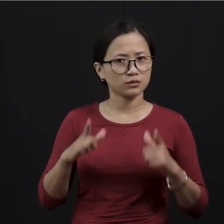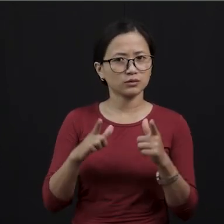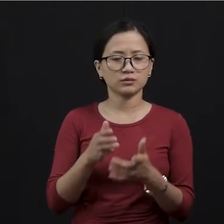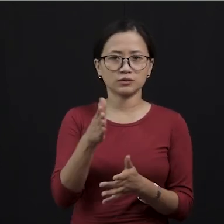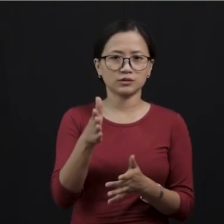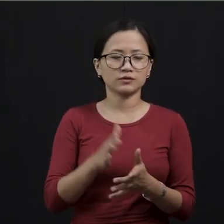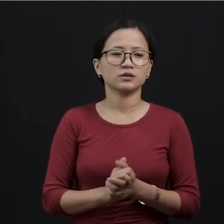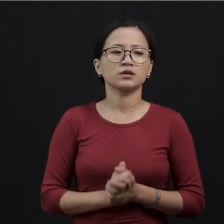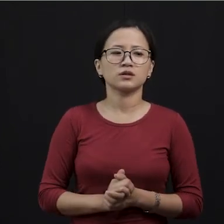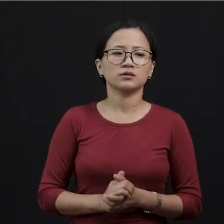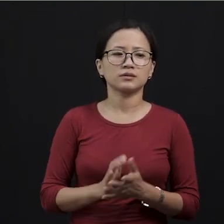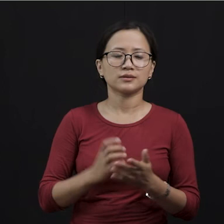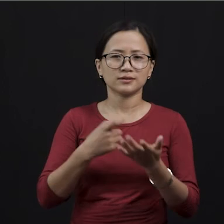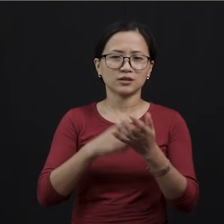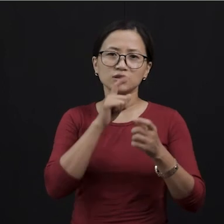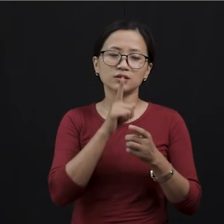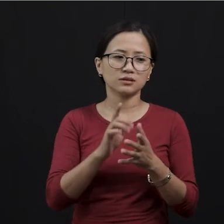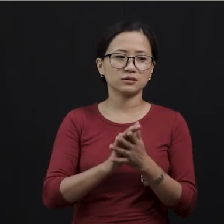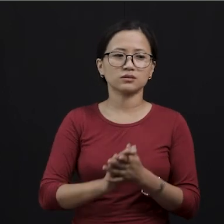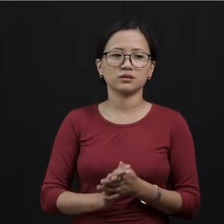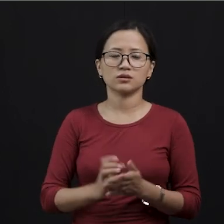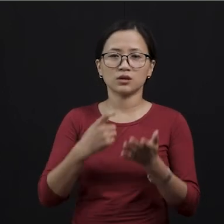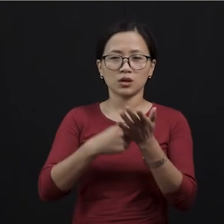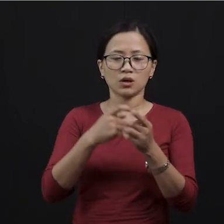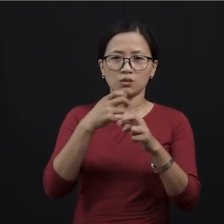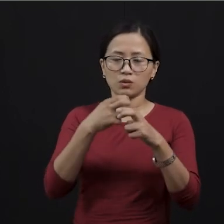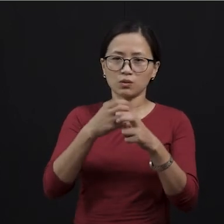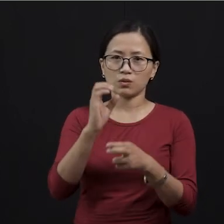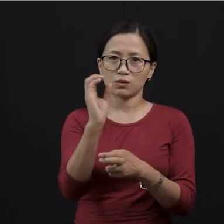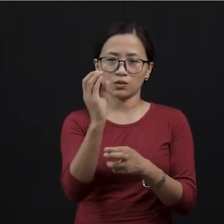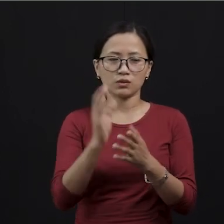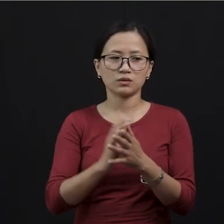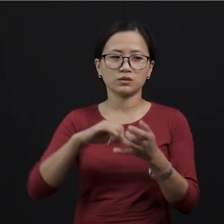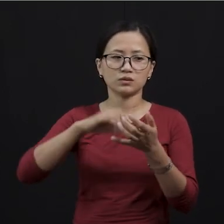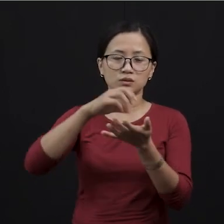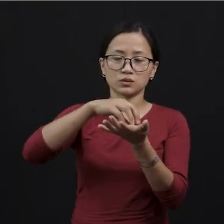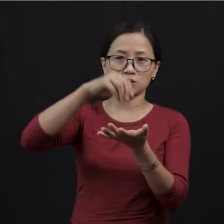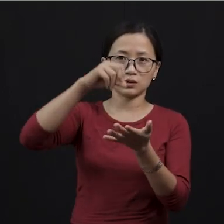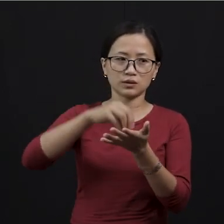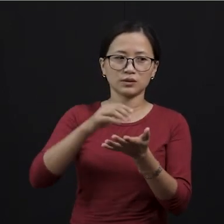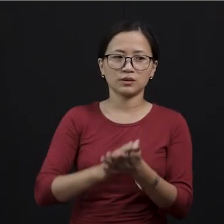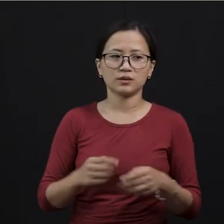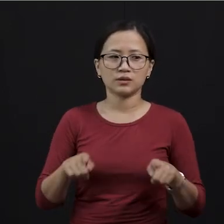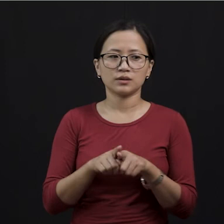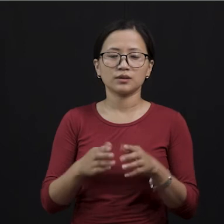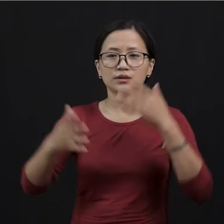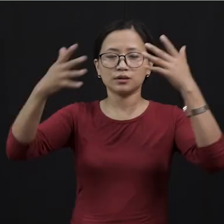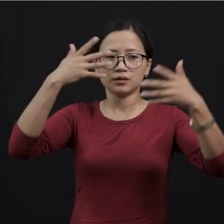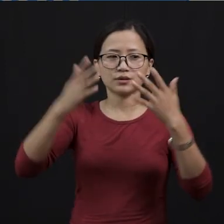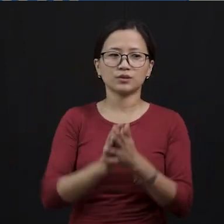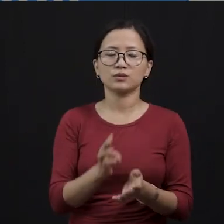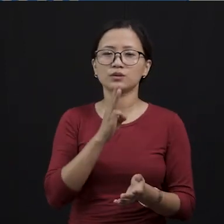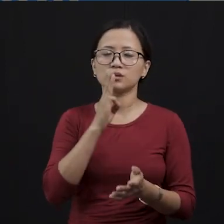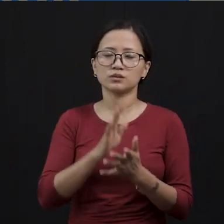such as rocks, soil, air, and water in the habitat constitute its abiotic